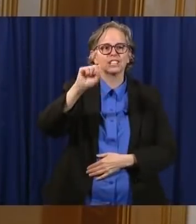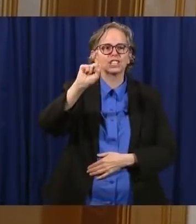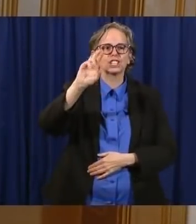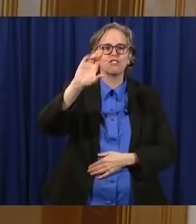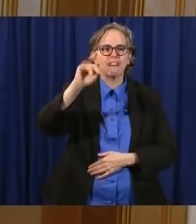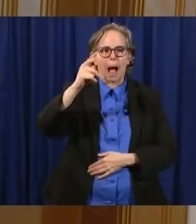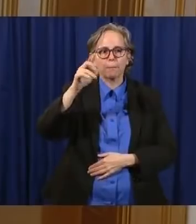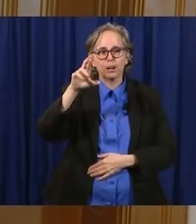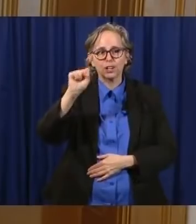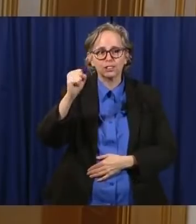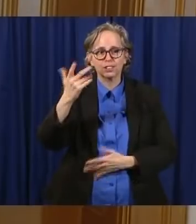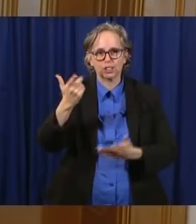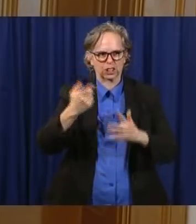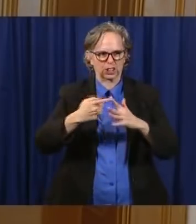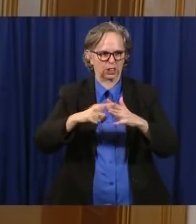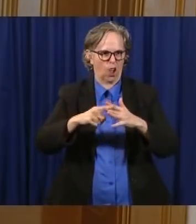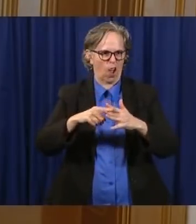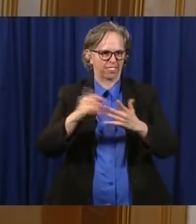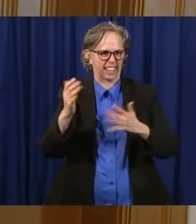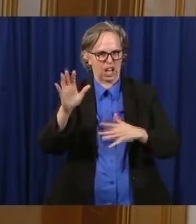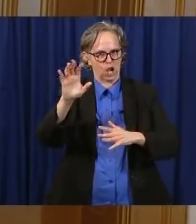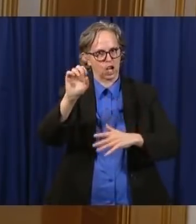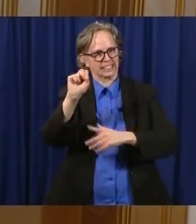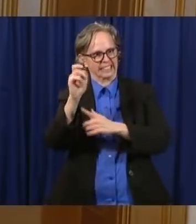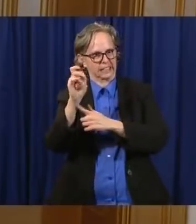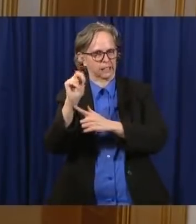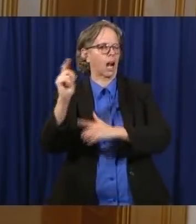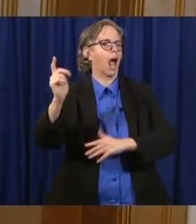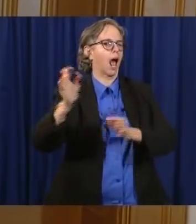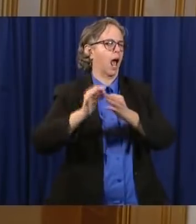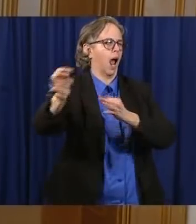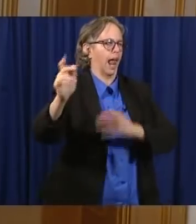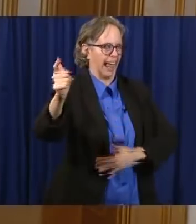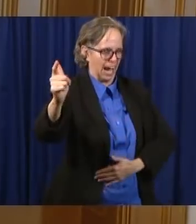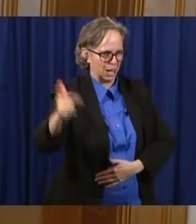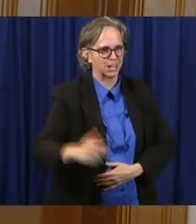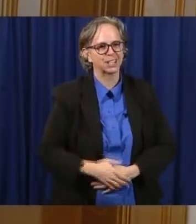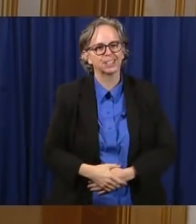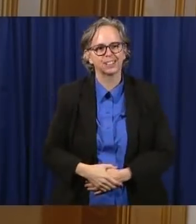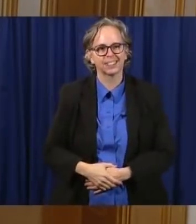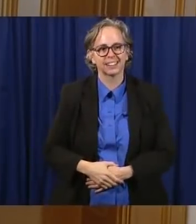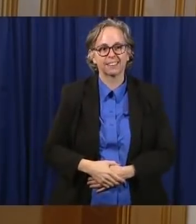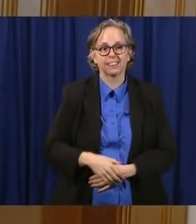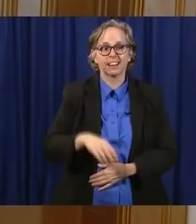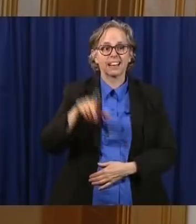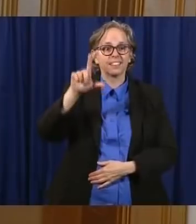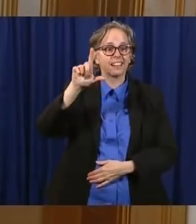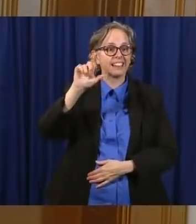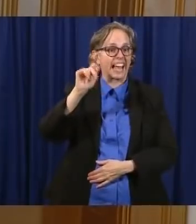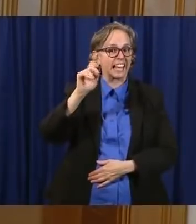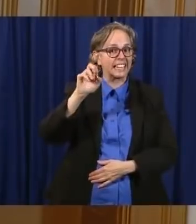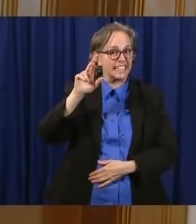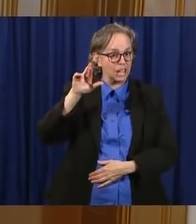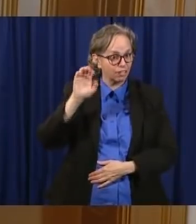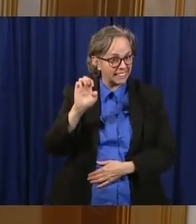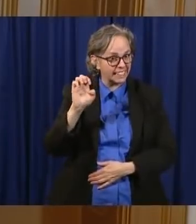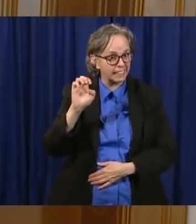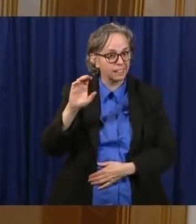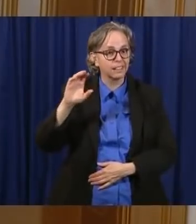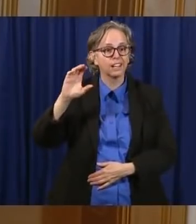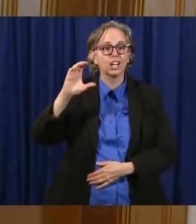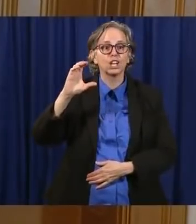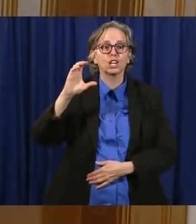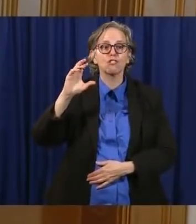their season later. And the Lake Erie Crushers, part of an independent